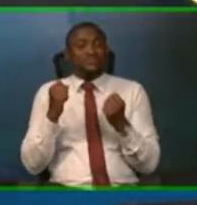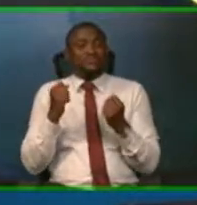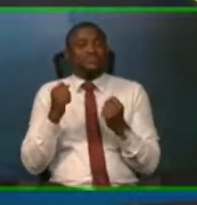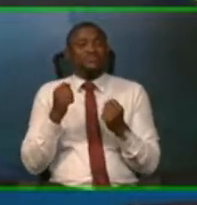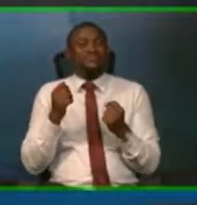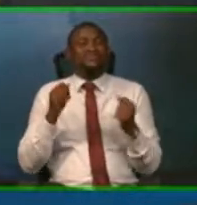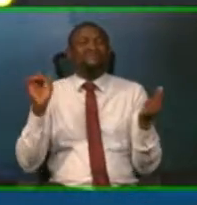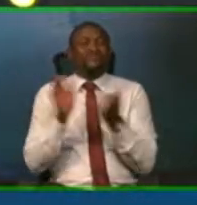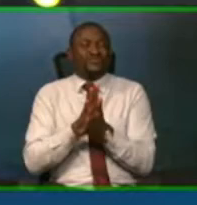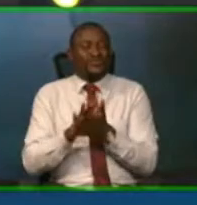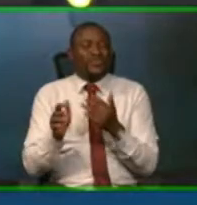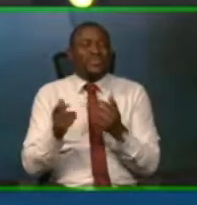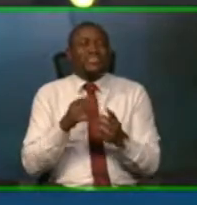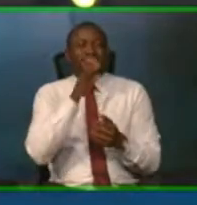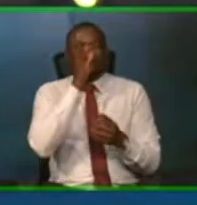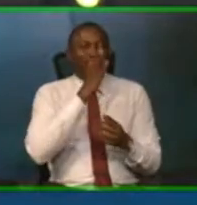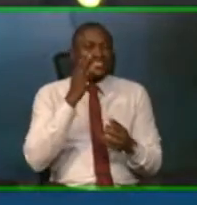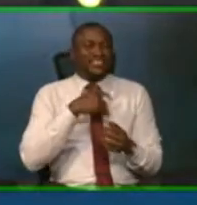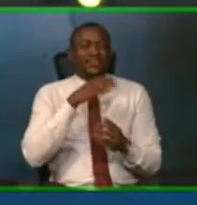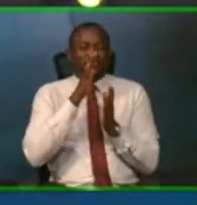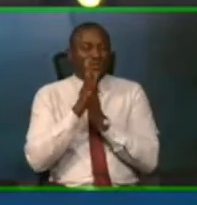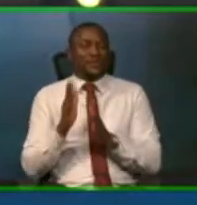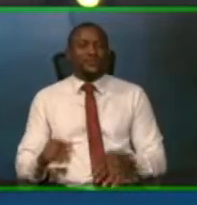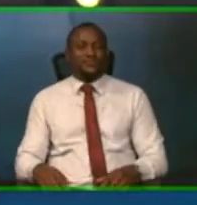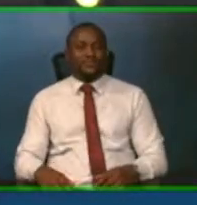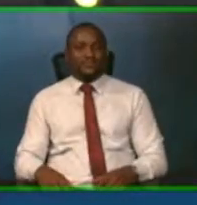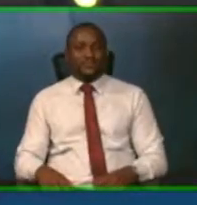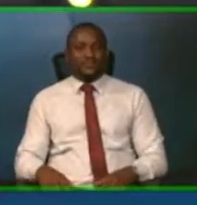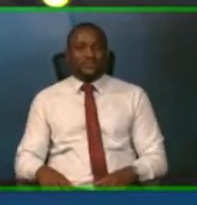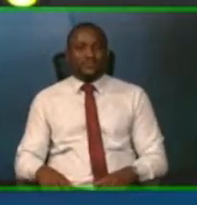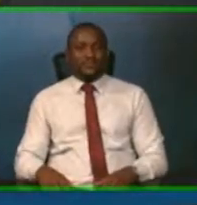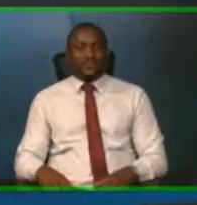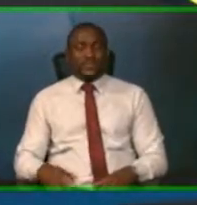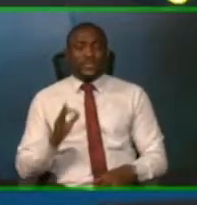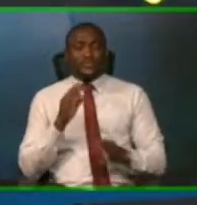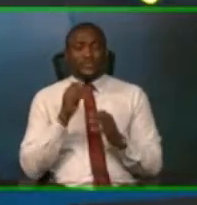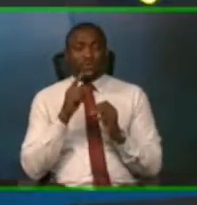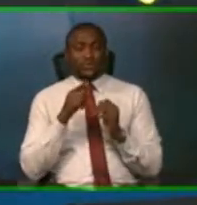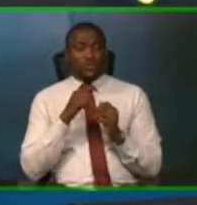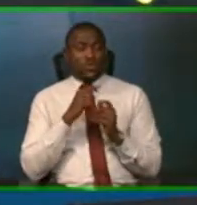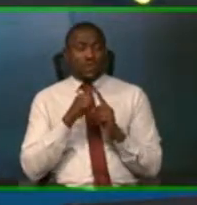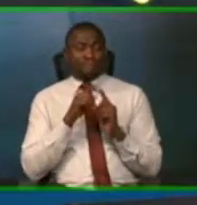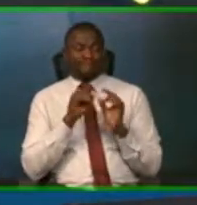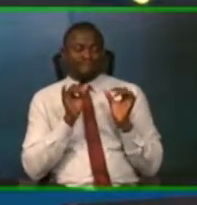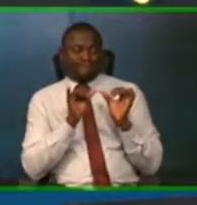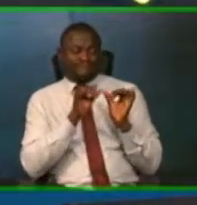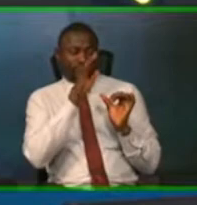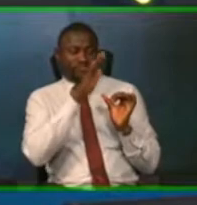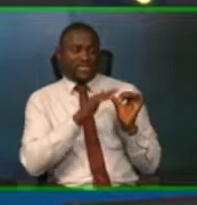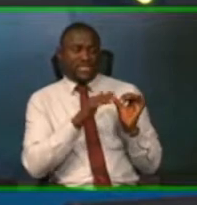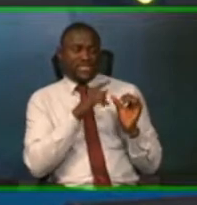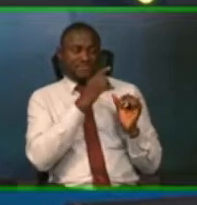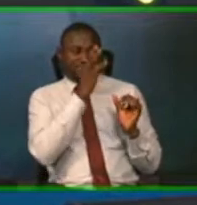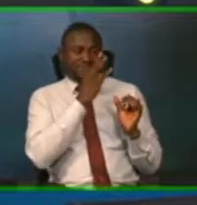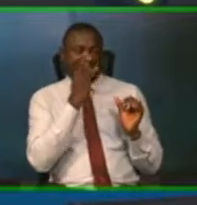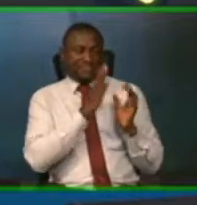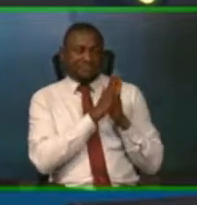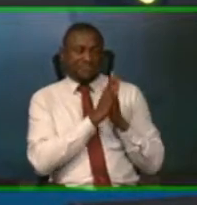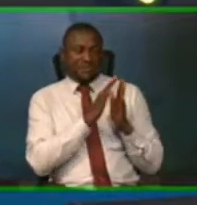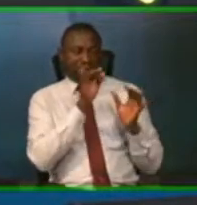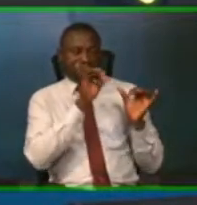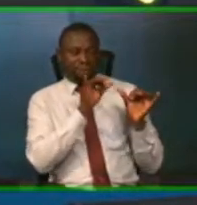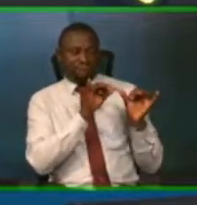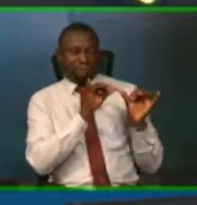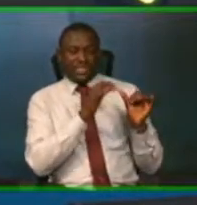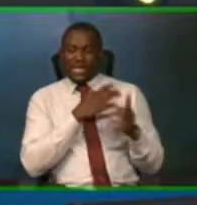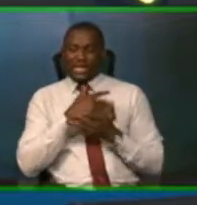fasting and prayer. If you were to rate Jesus who had spent time praying and fasting and someone who did